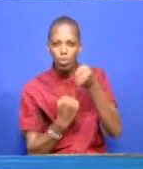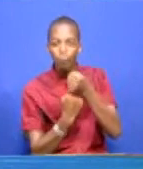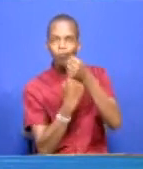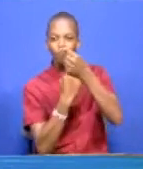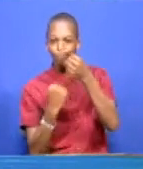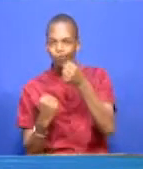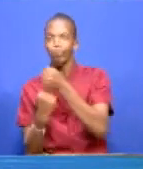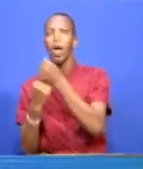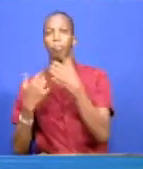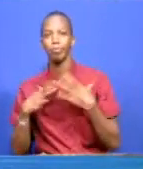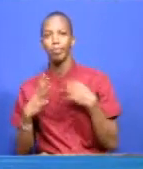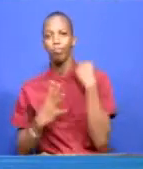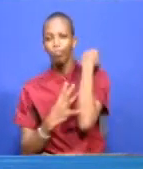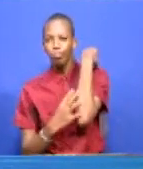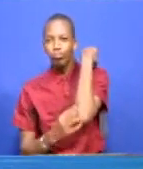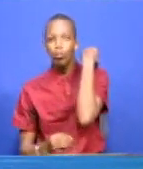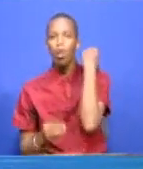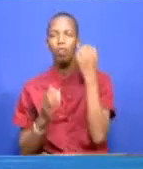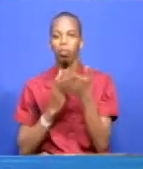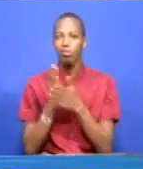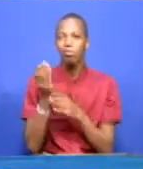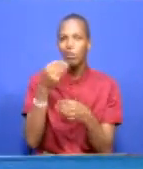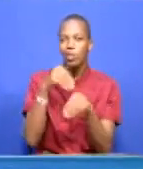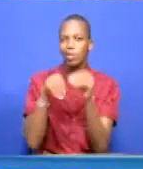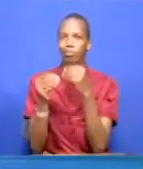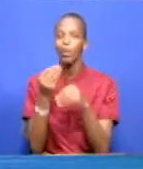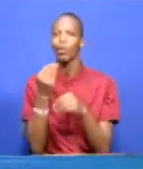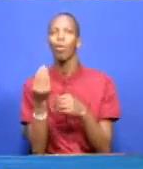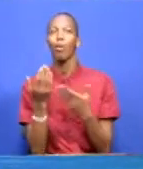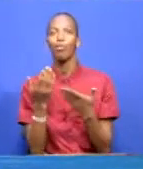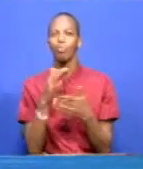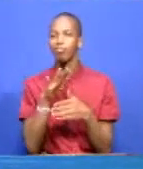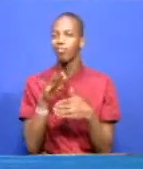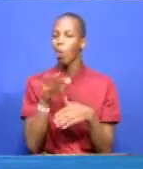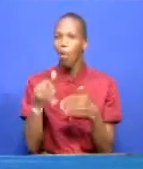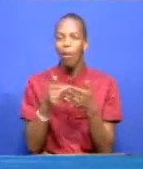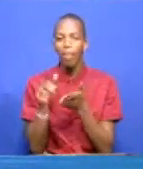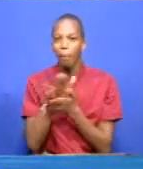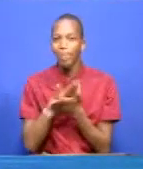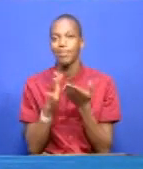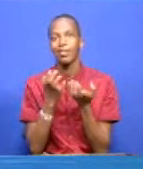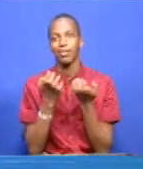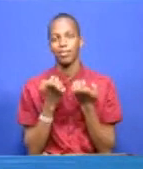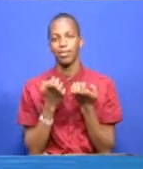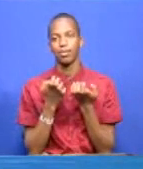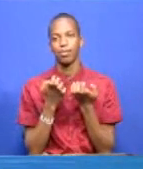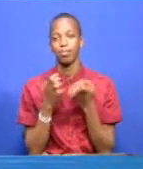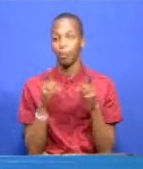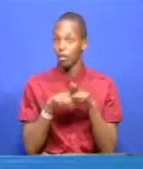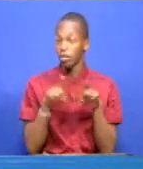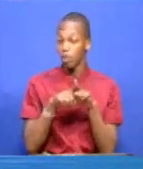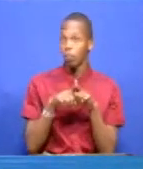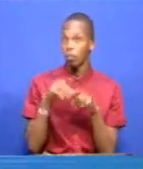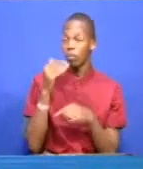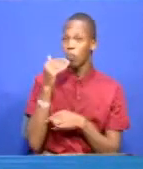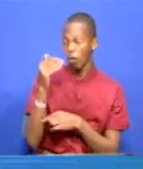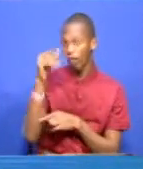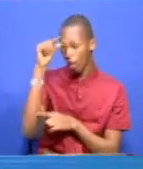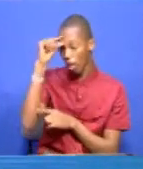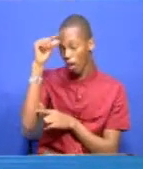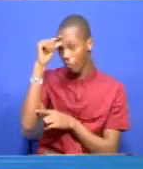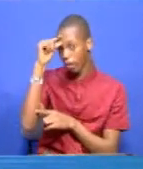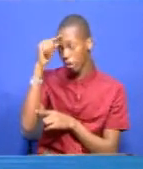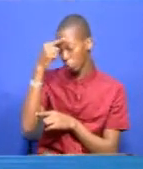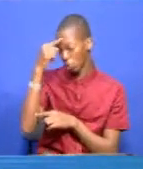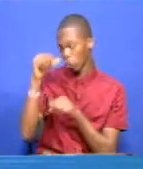by contribution towards their basic needs. We also thank the government for the sustained effort to ensure the